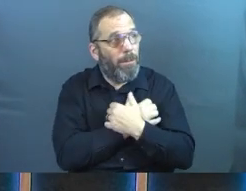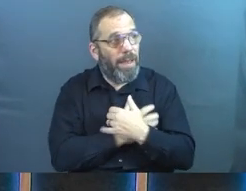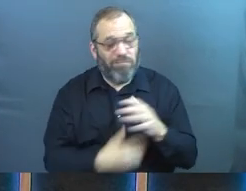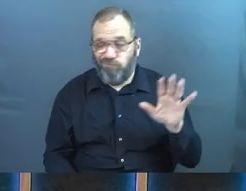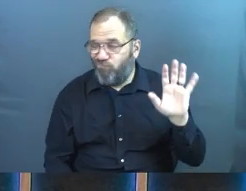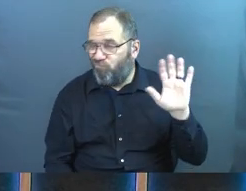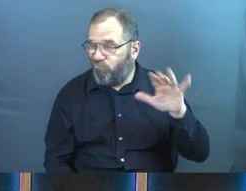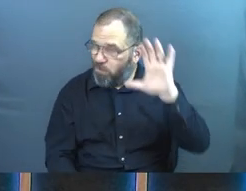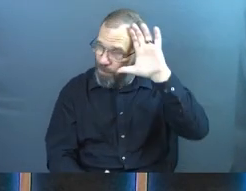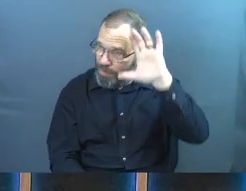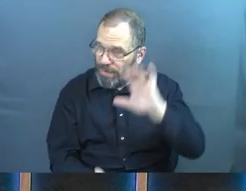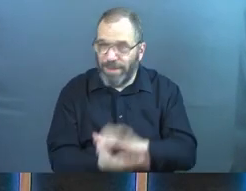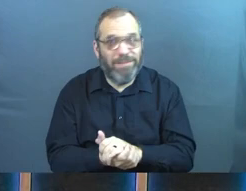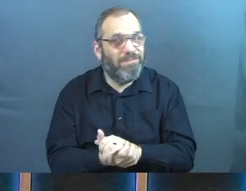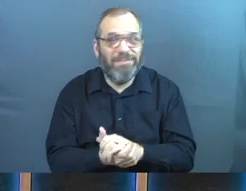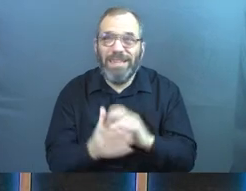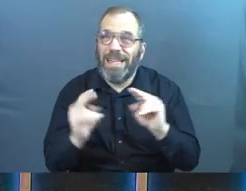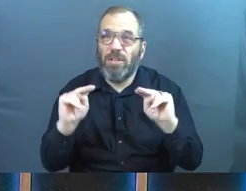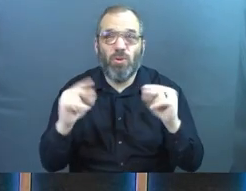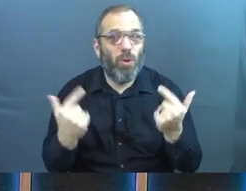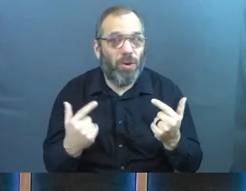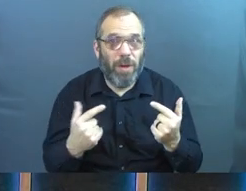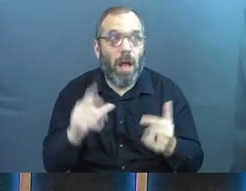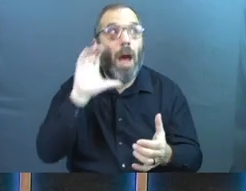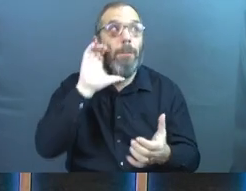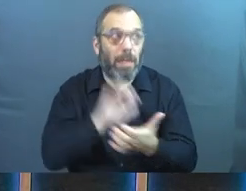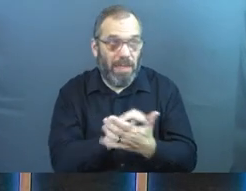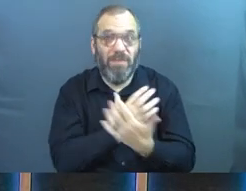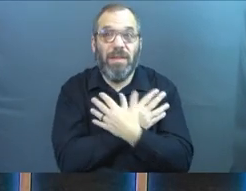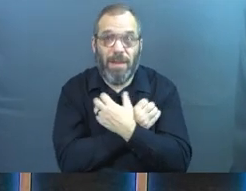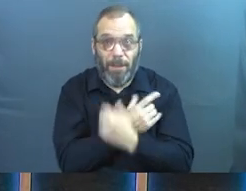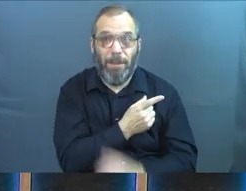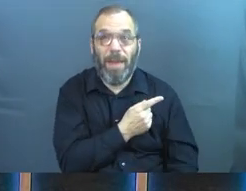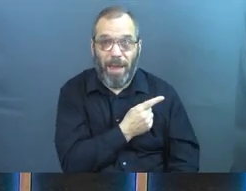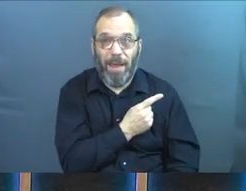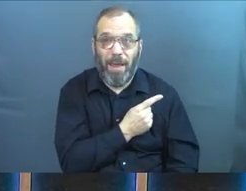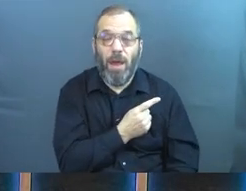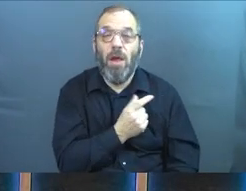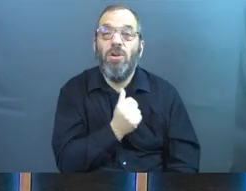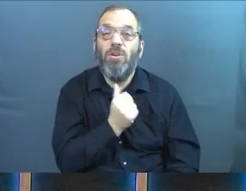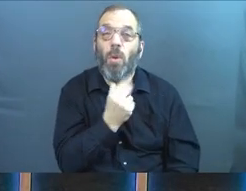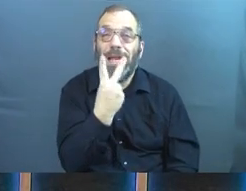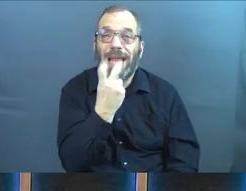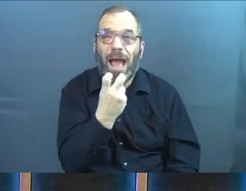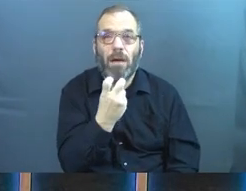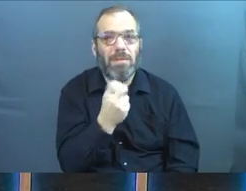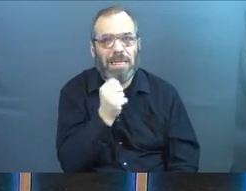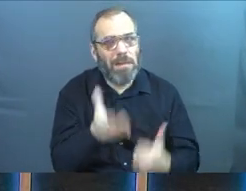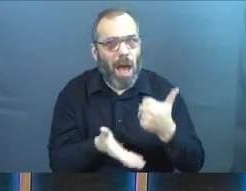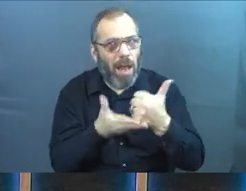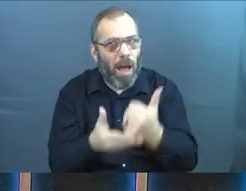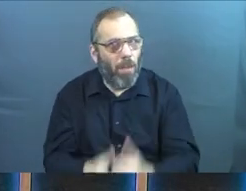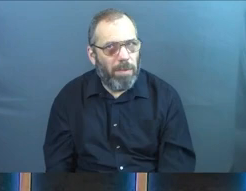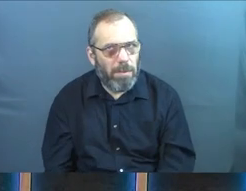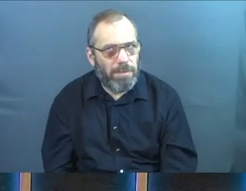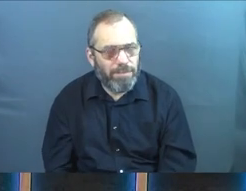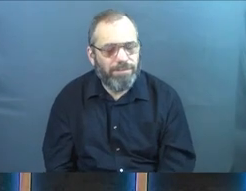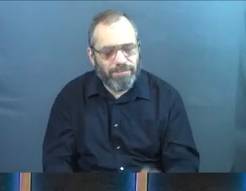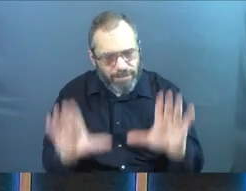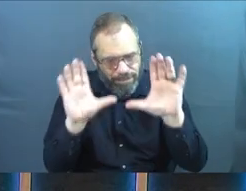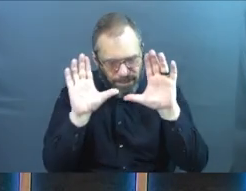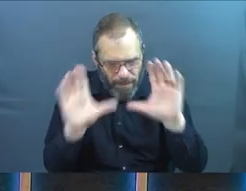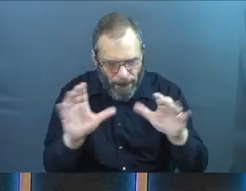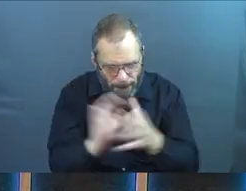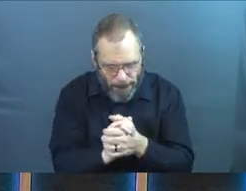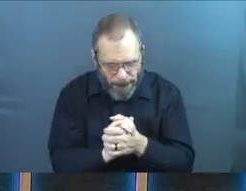grizzly bear, it does not do you any good. Your unbelief does not help. So here's what we're